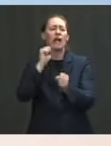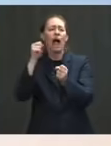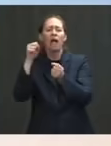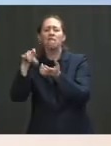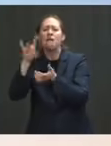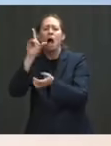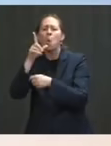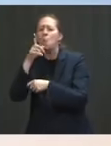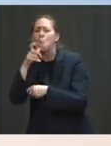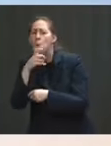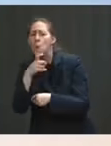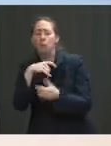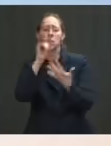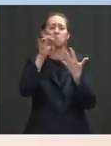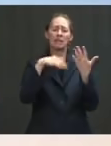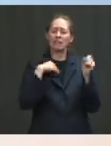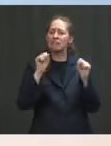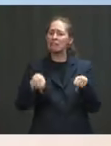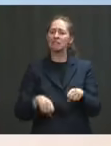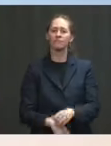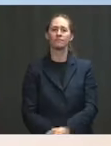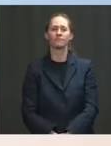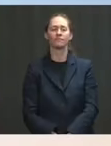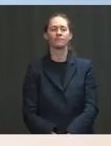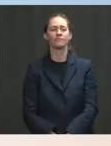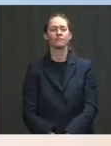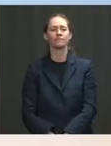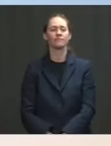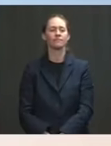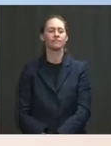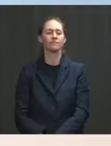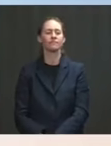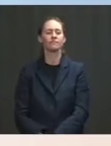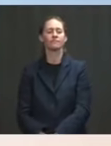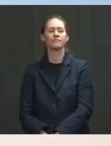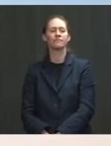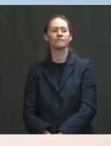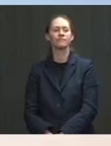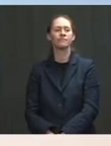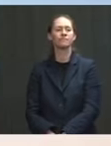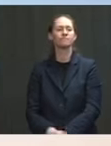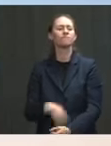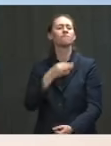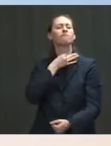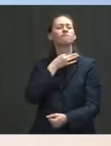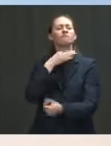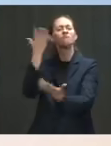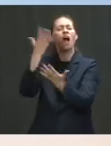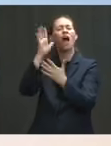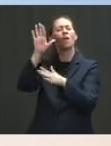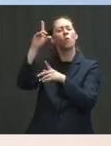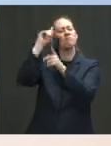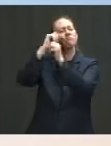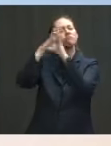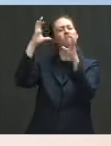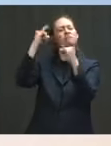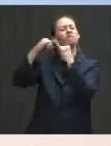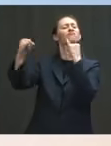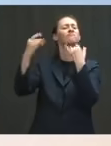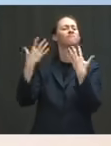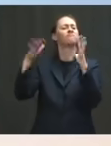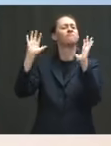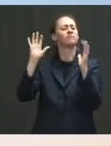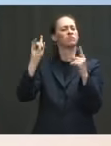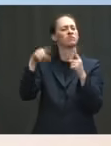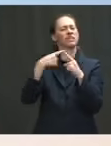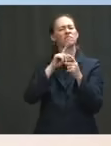things. On COVID, when we talk about vaccination rates, what is the end goal? Where does the administration decide things are done or things are as best as they